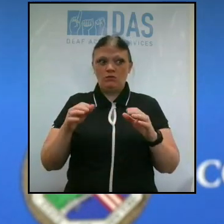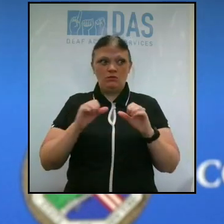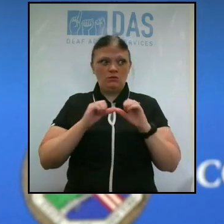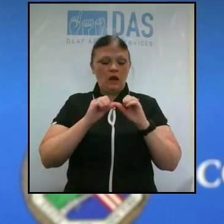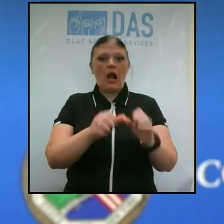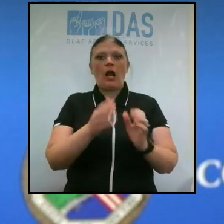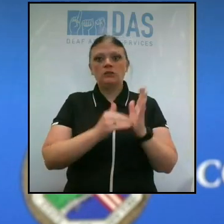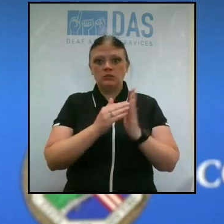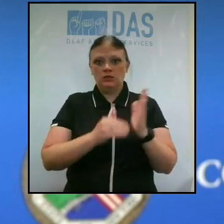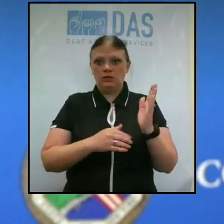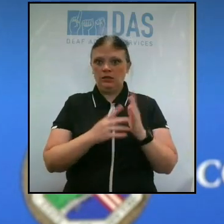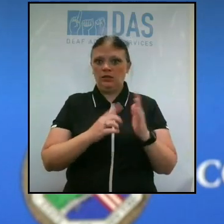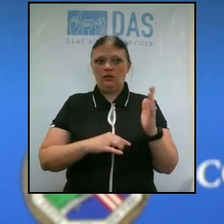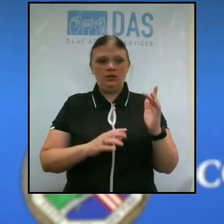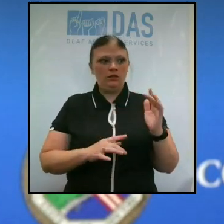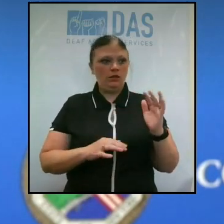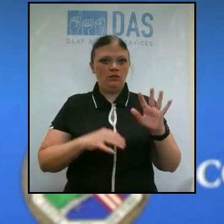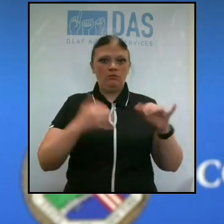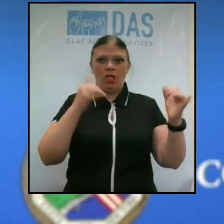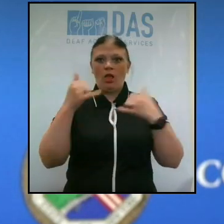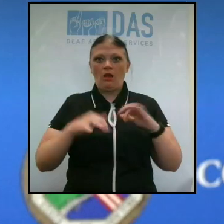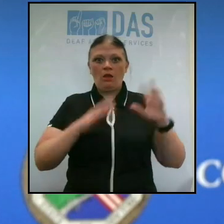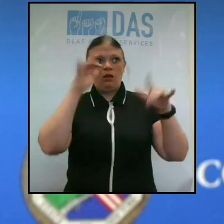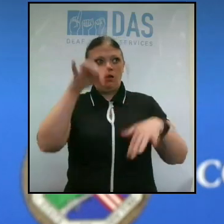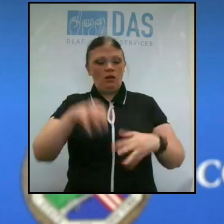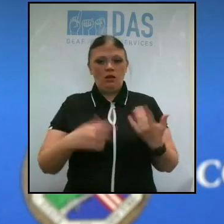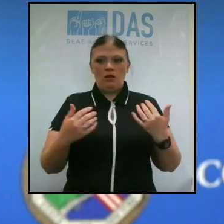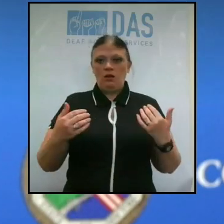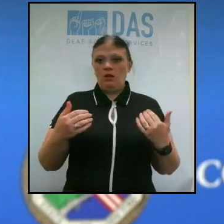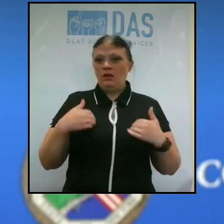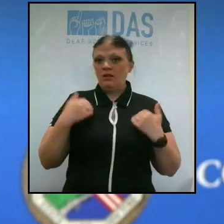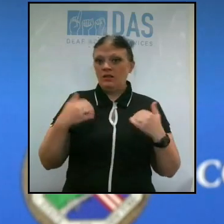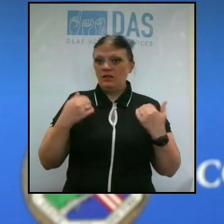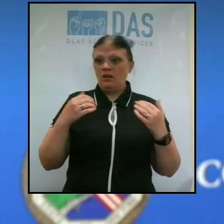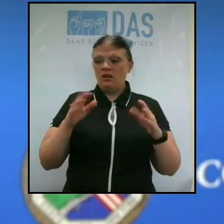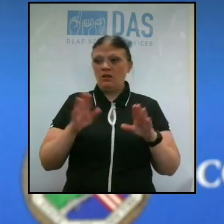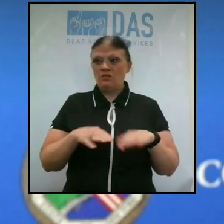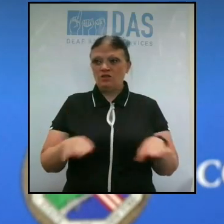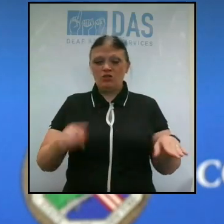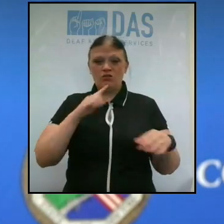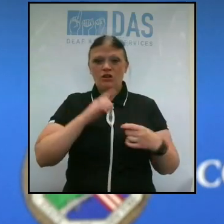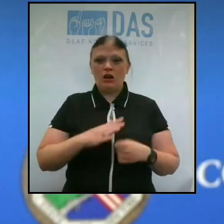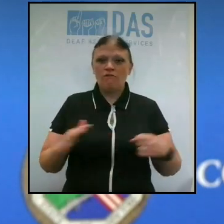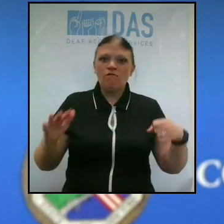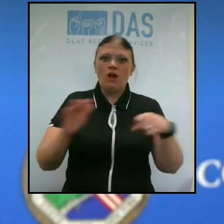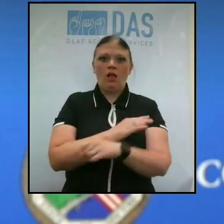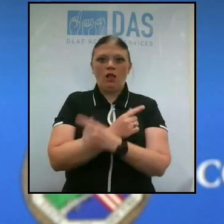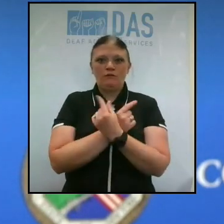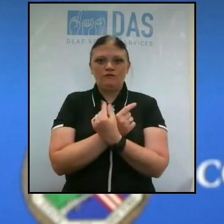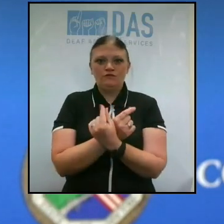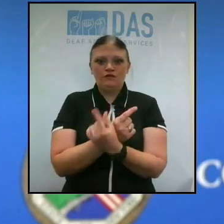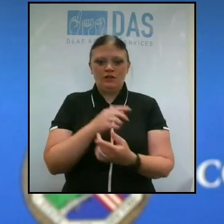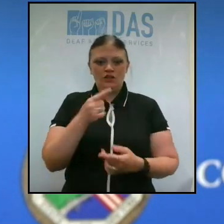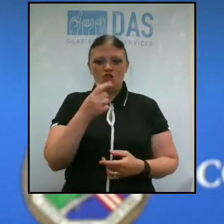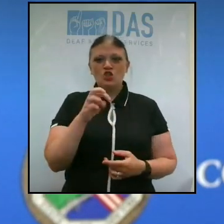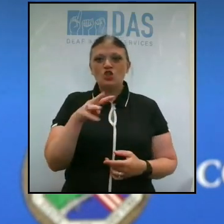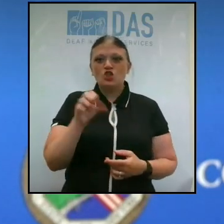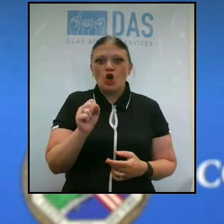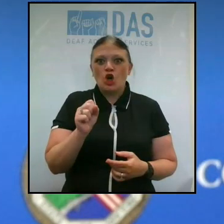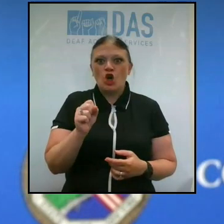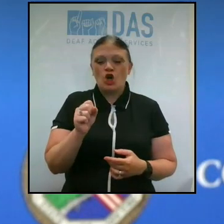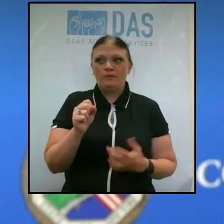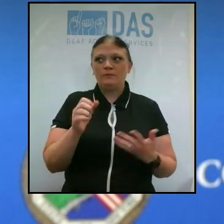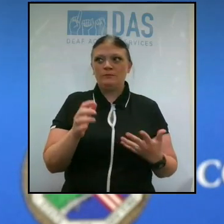down. We know that children are, especially younger ones, seems to be bastions of germs. If they can catch it, they usually get